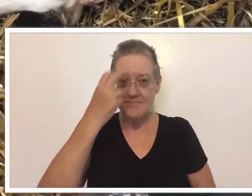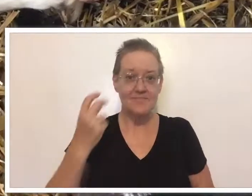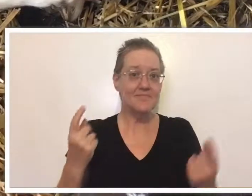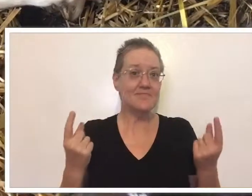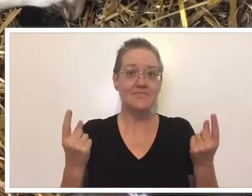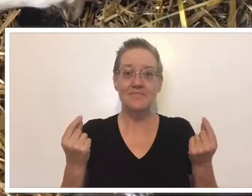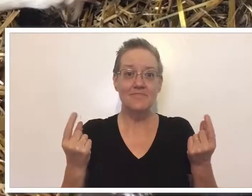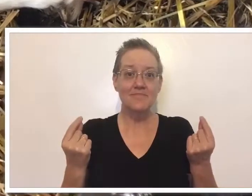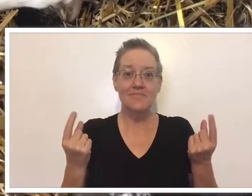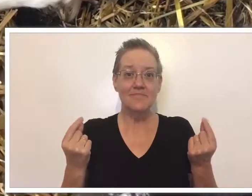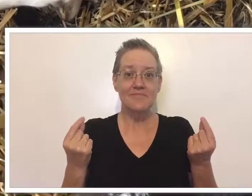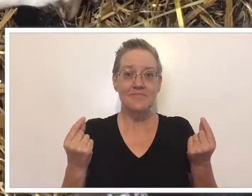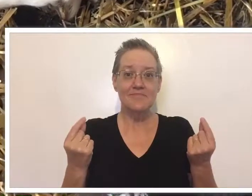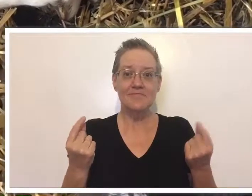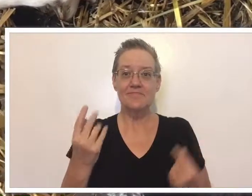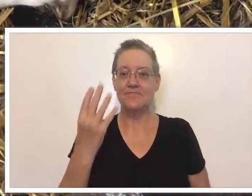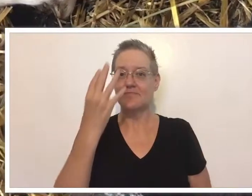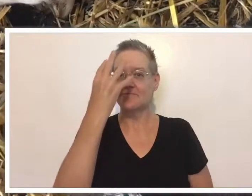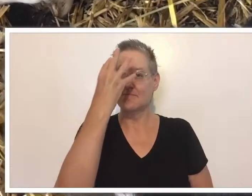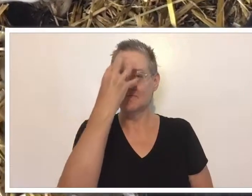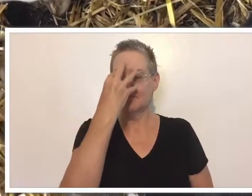What's this baby goat doing?